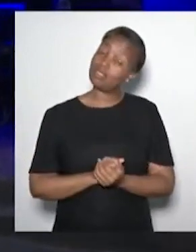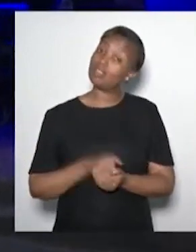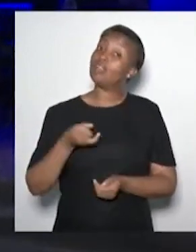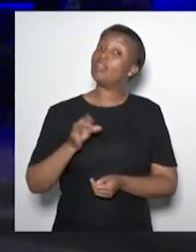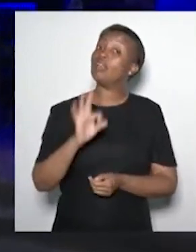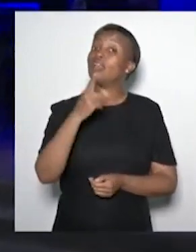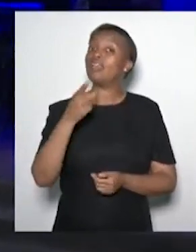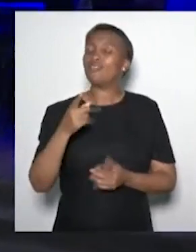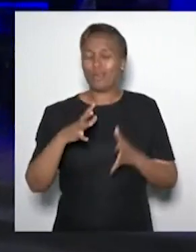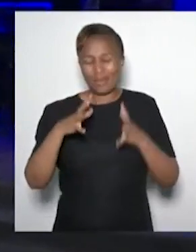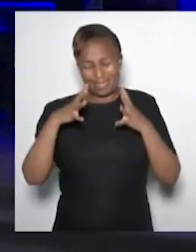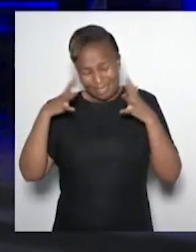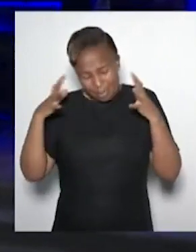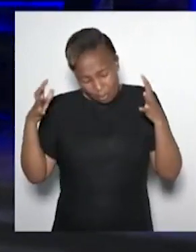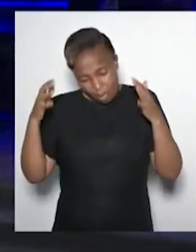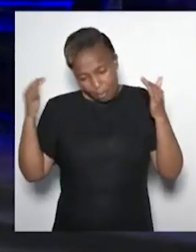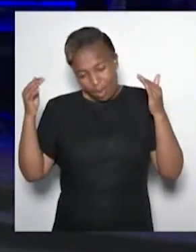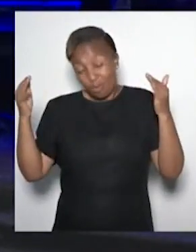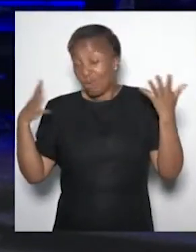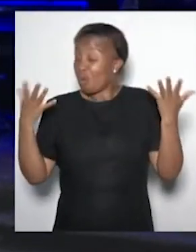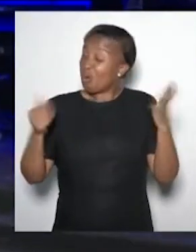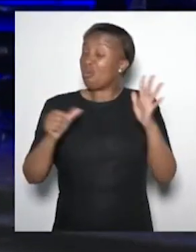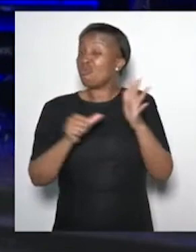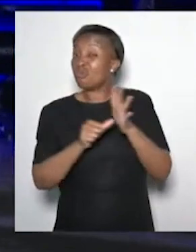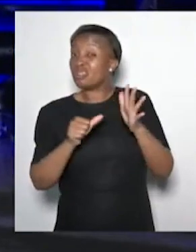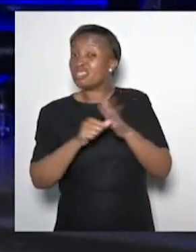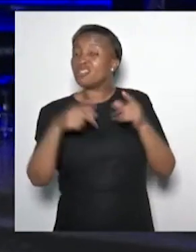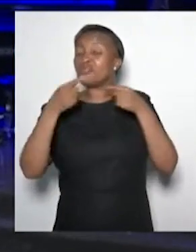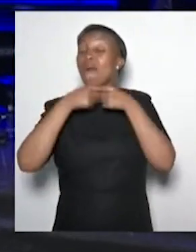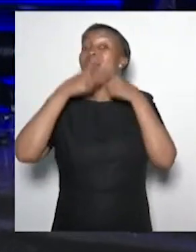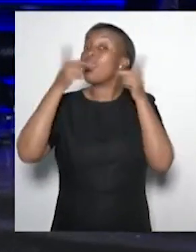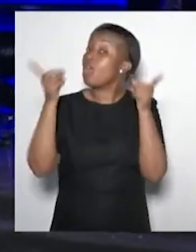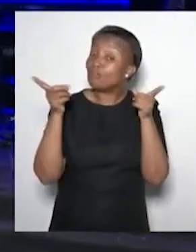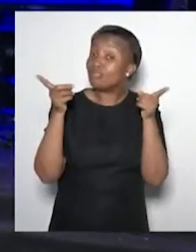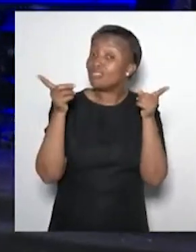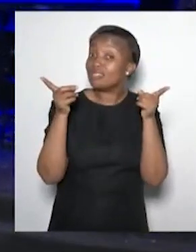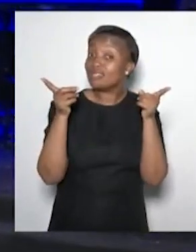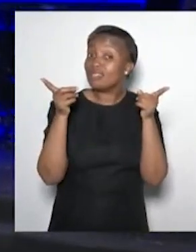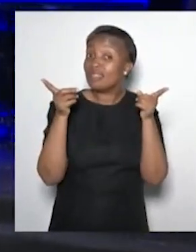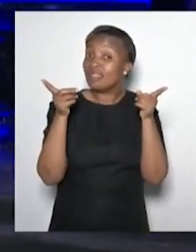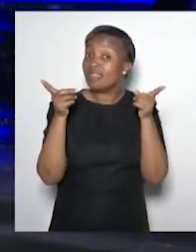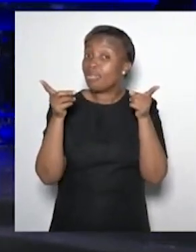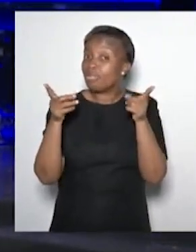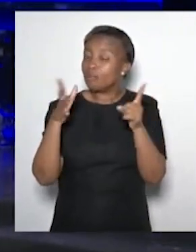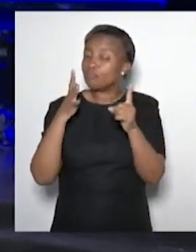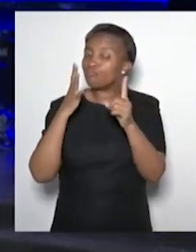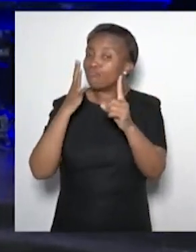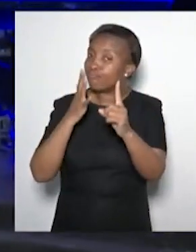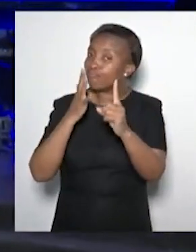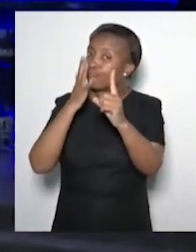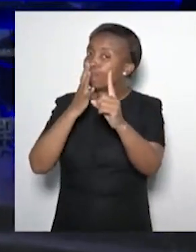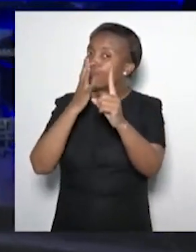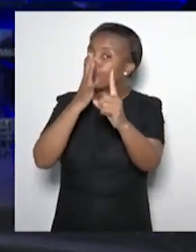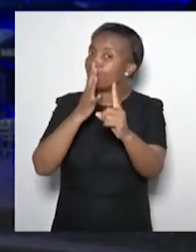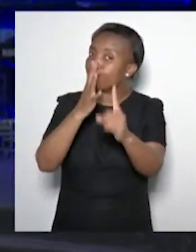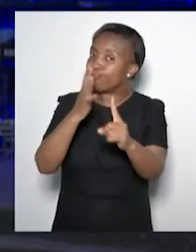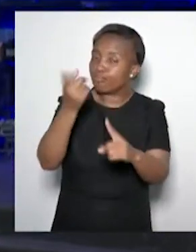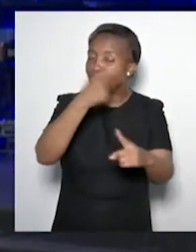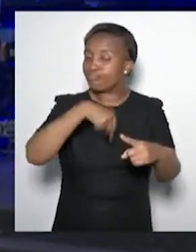was big enough to make an announcement that must be followed by every